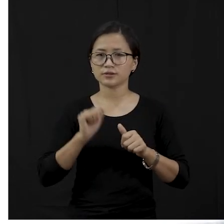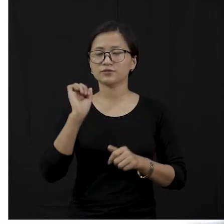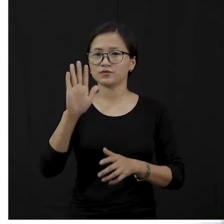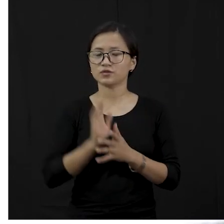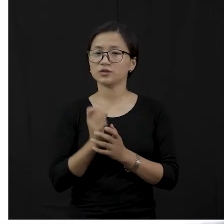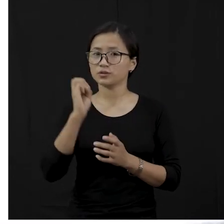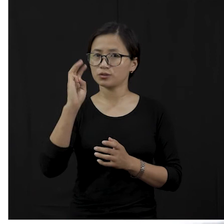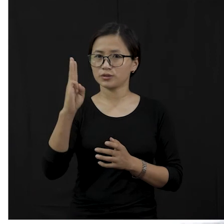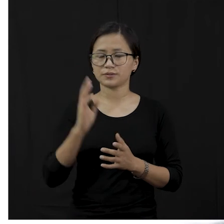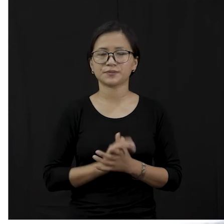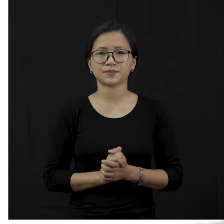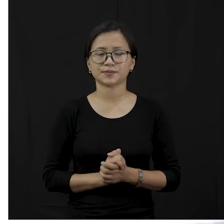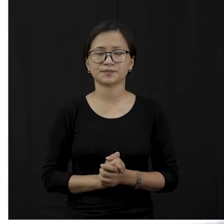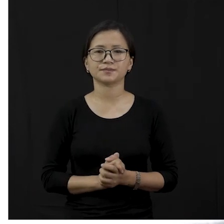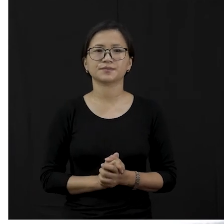Okay, then